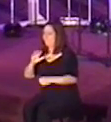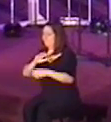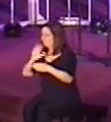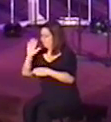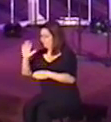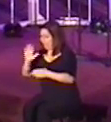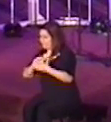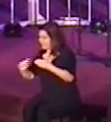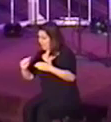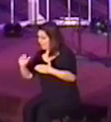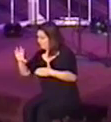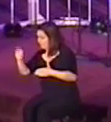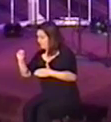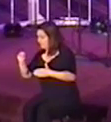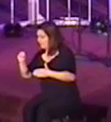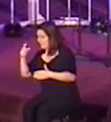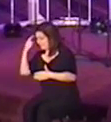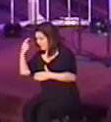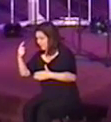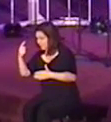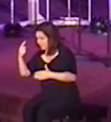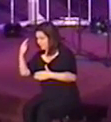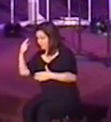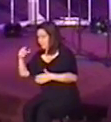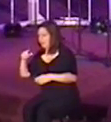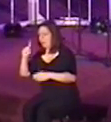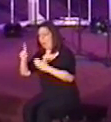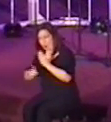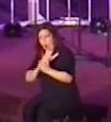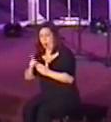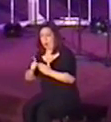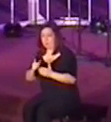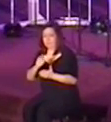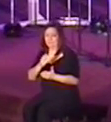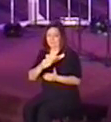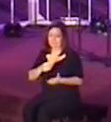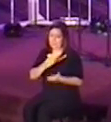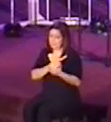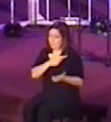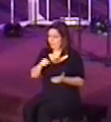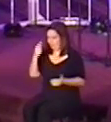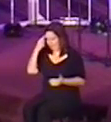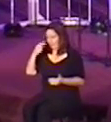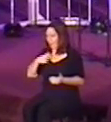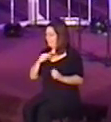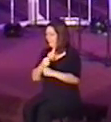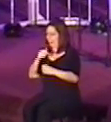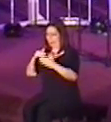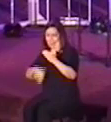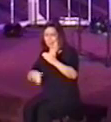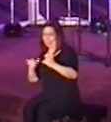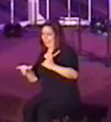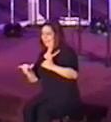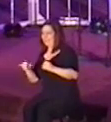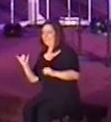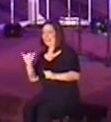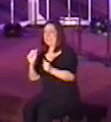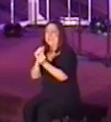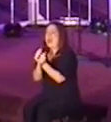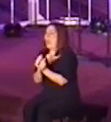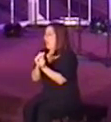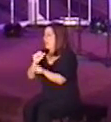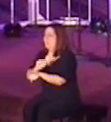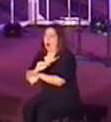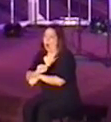hour. Yeah. Some of you guys are like, I made less than that back in my day. But it was terrible, right? It's like slave labor, man.